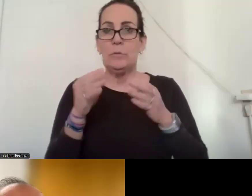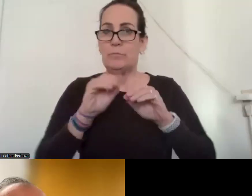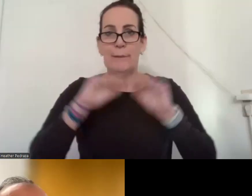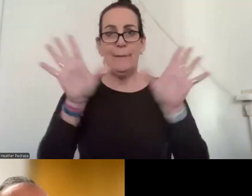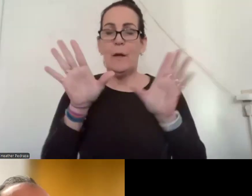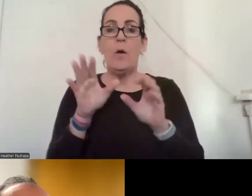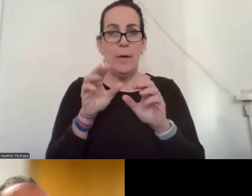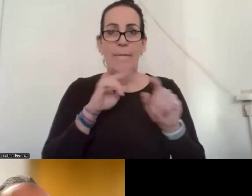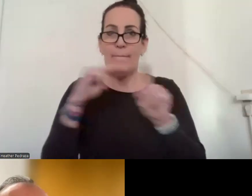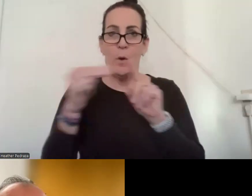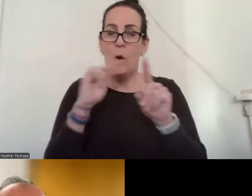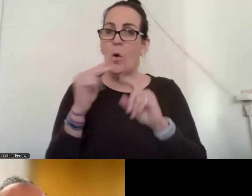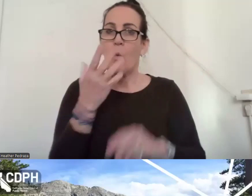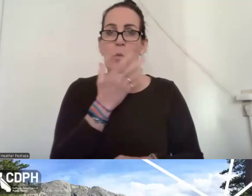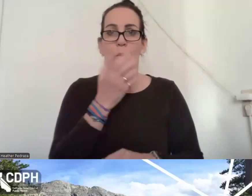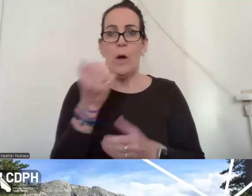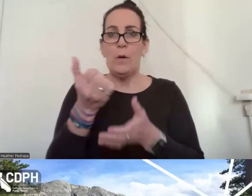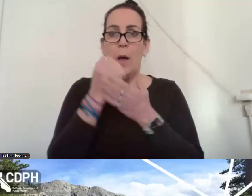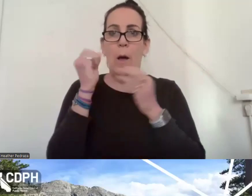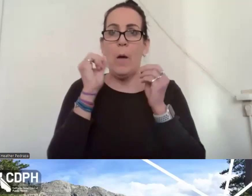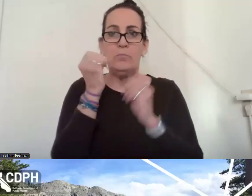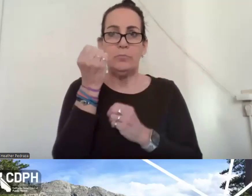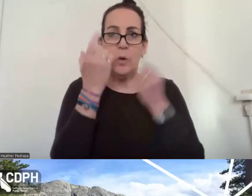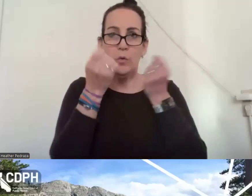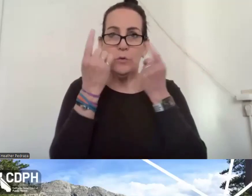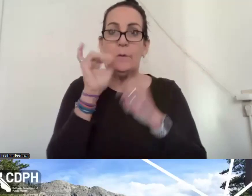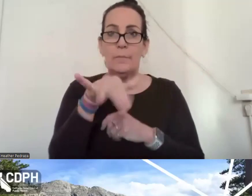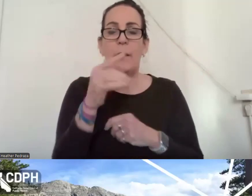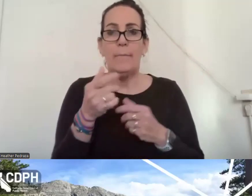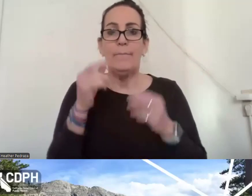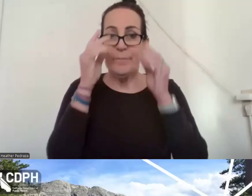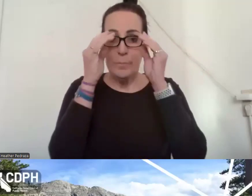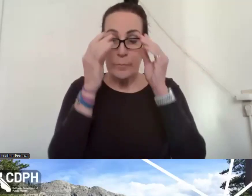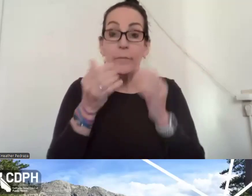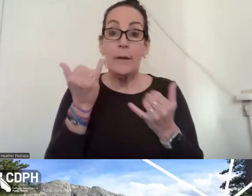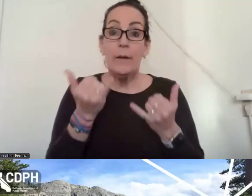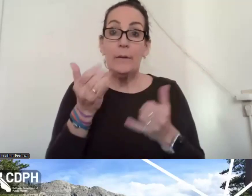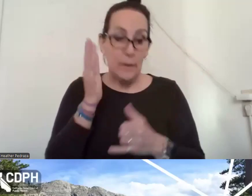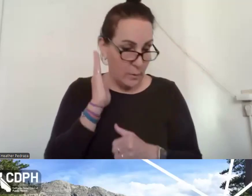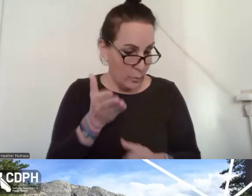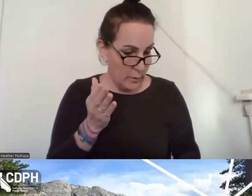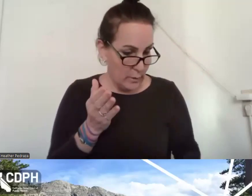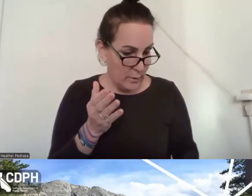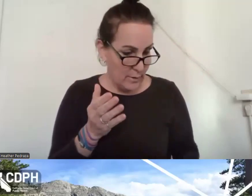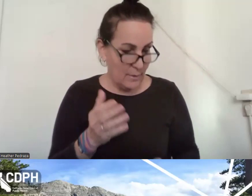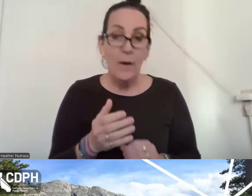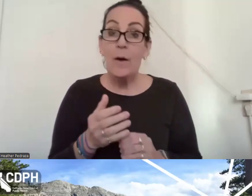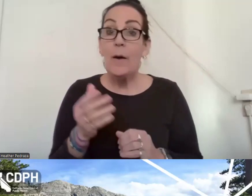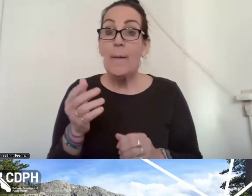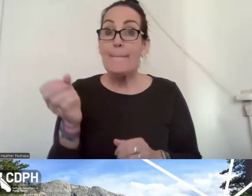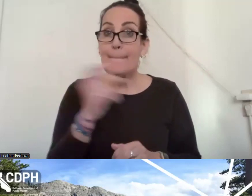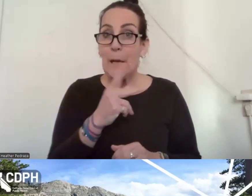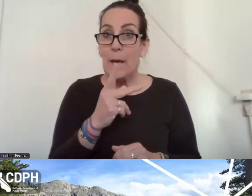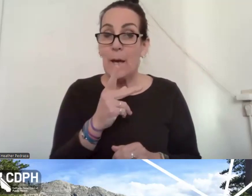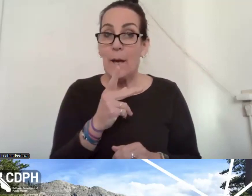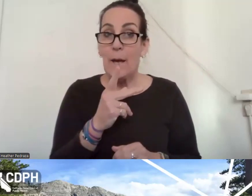eye-opening. I'll hand it back to Wynn to introduce our reactor panelists. Great, thank